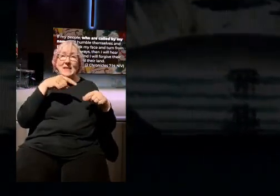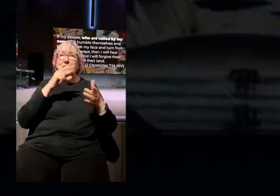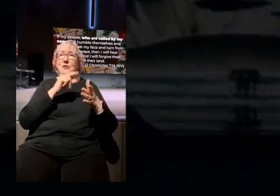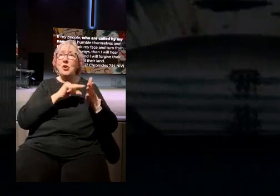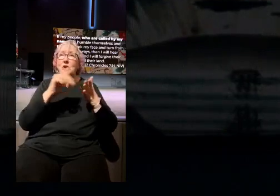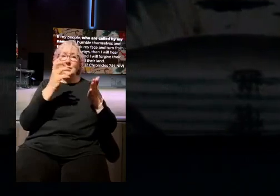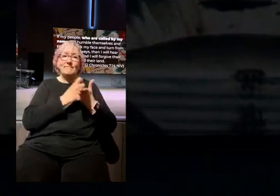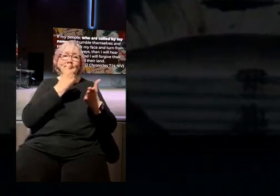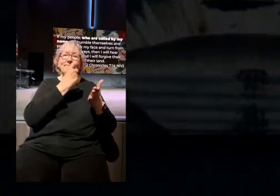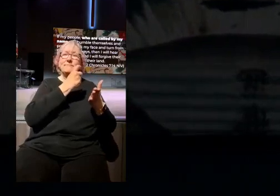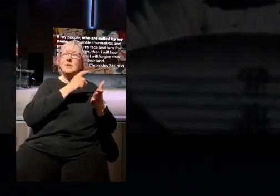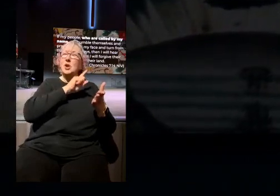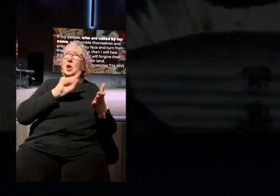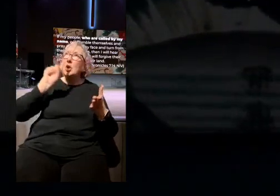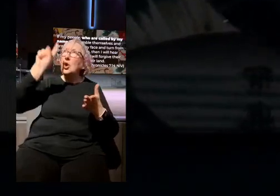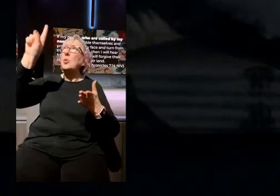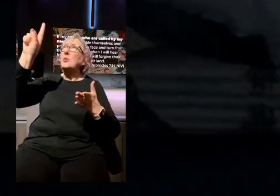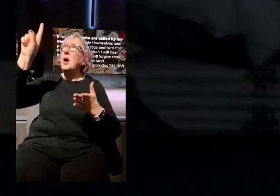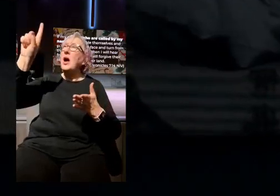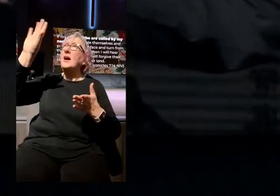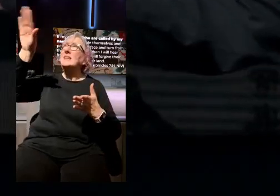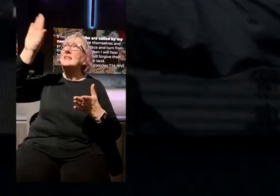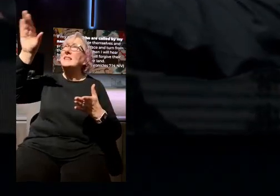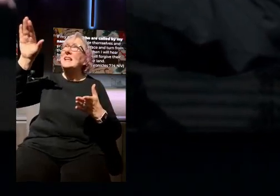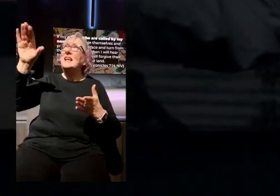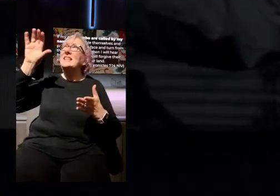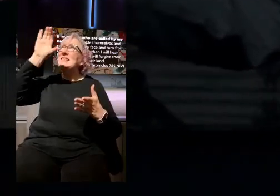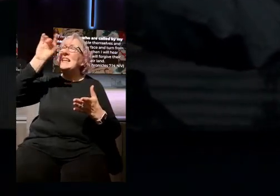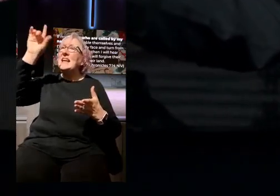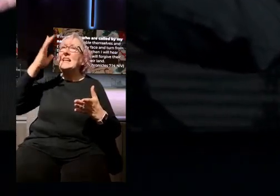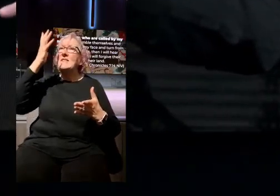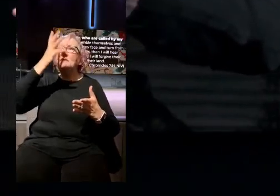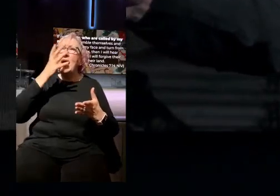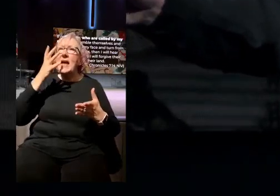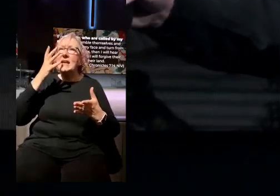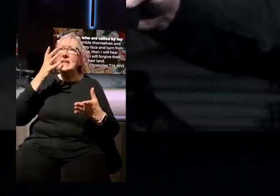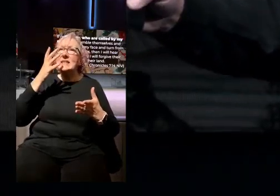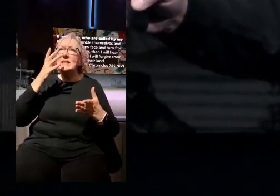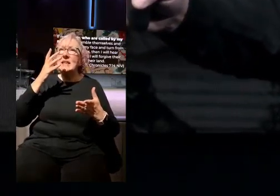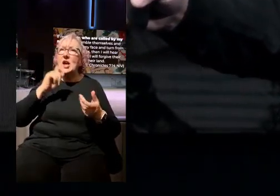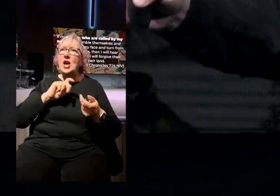genuinely turn from your wicked ways, God will forgive you and heal you.